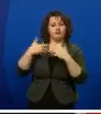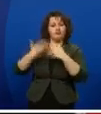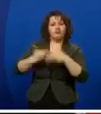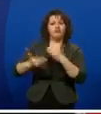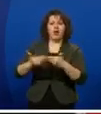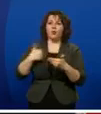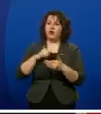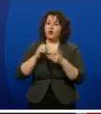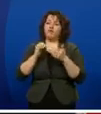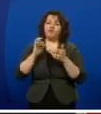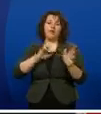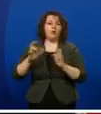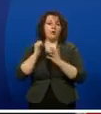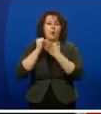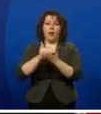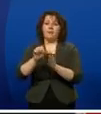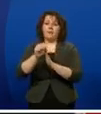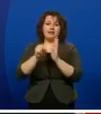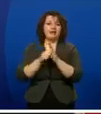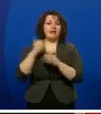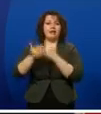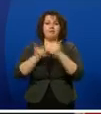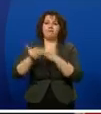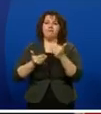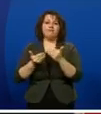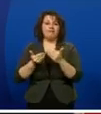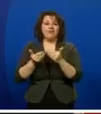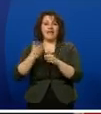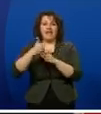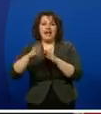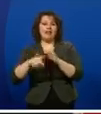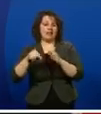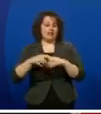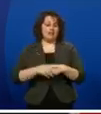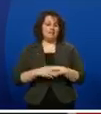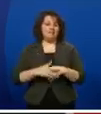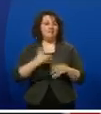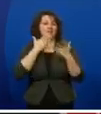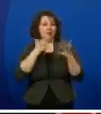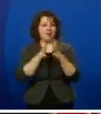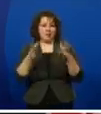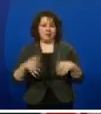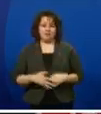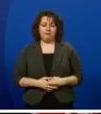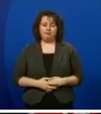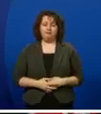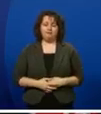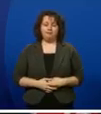tunnel and into the light. Thank you very much.